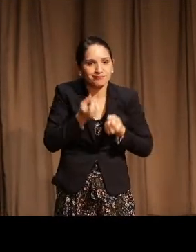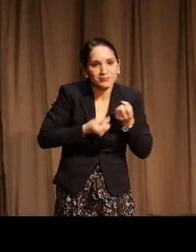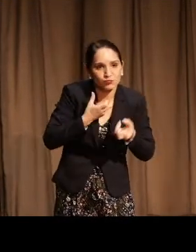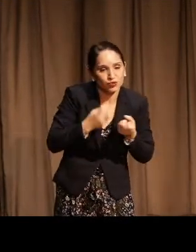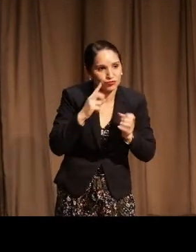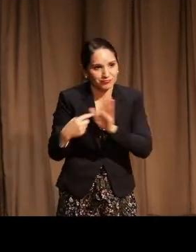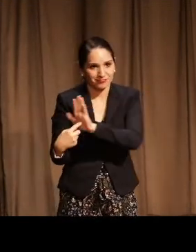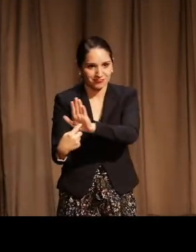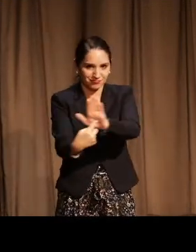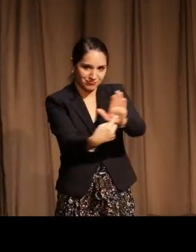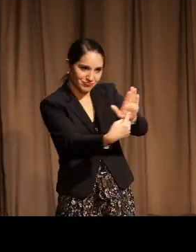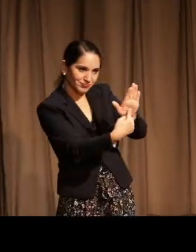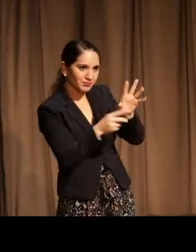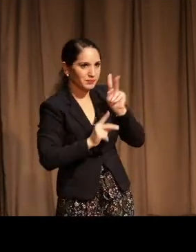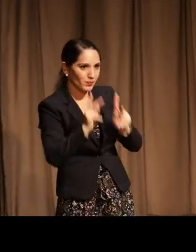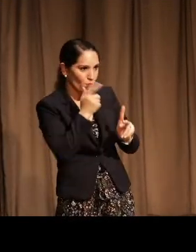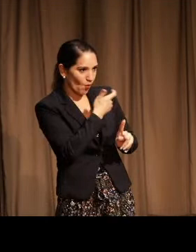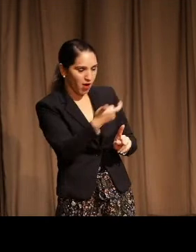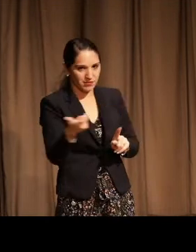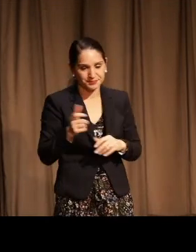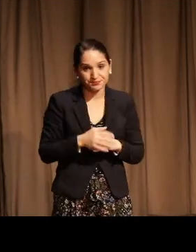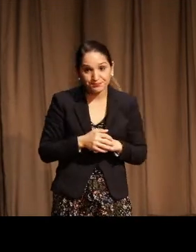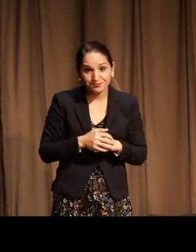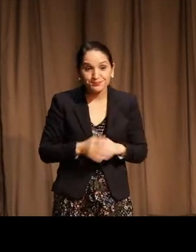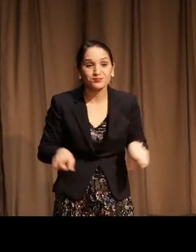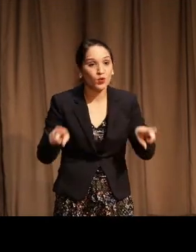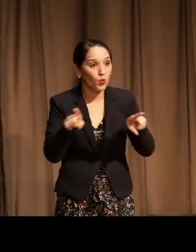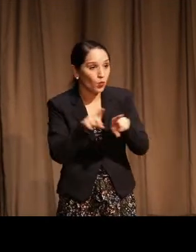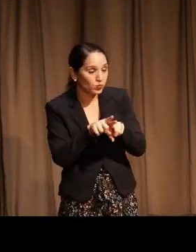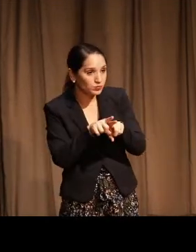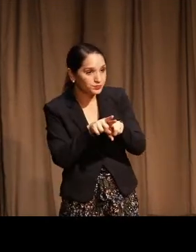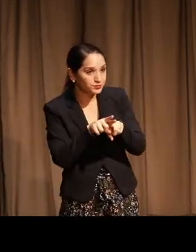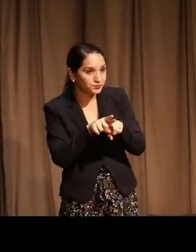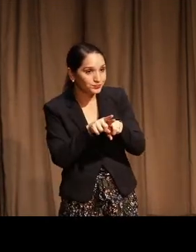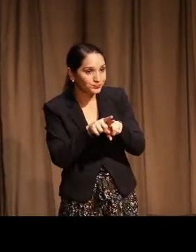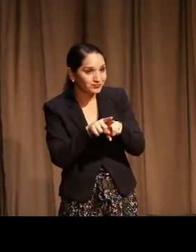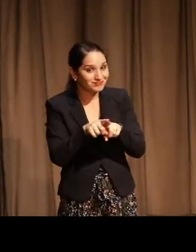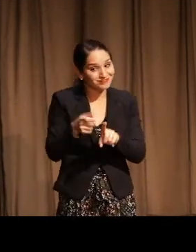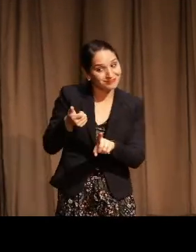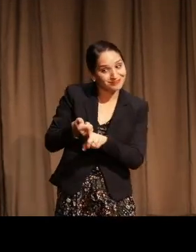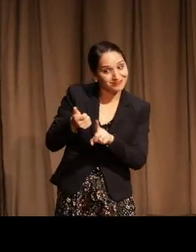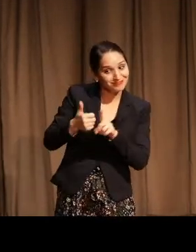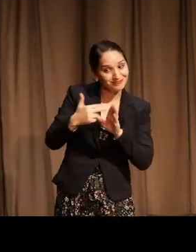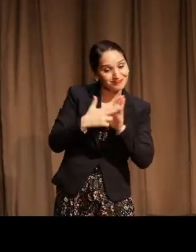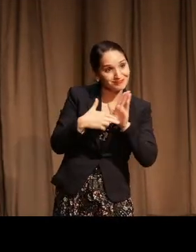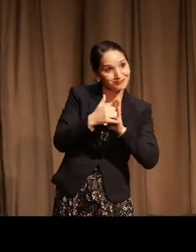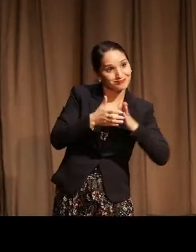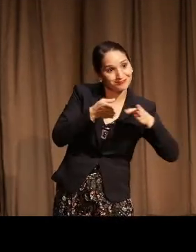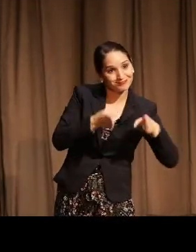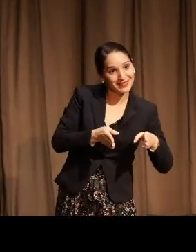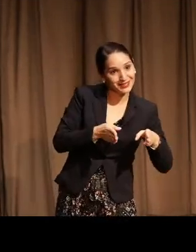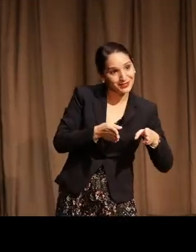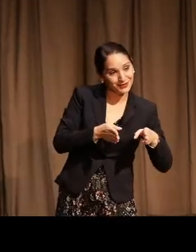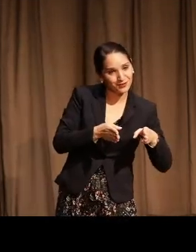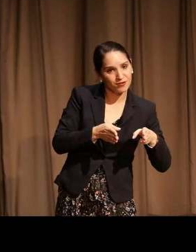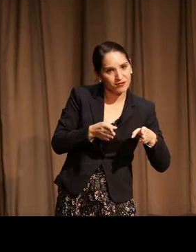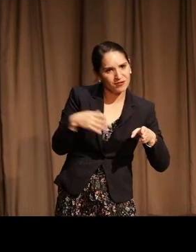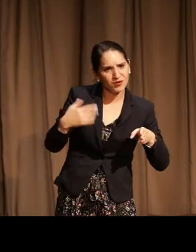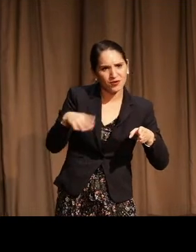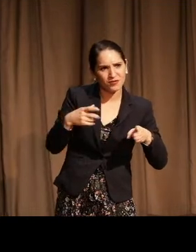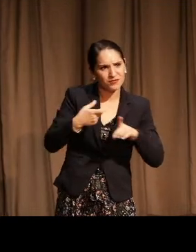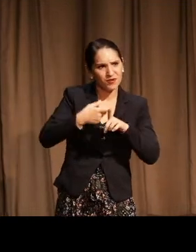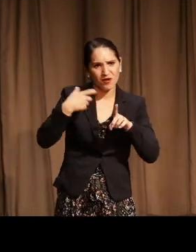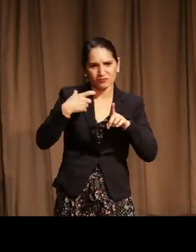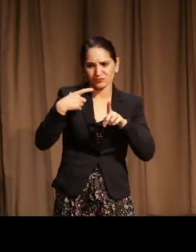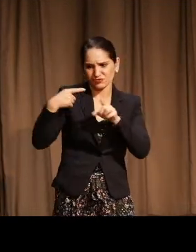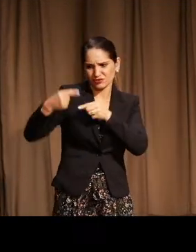of art market logic. And above all, she is a painter that rescues the desire of an entire generation